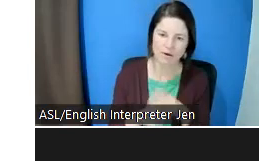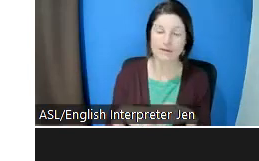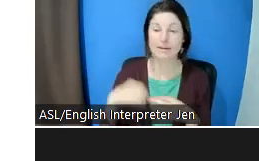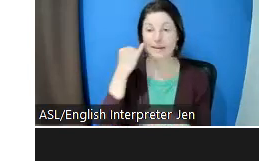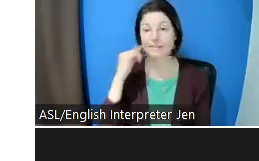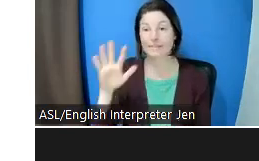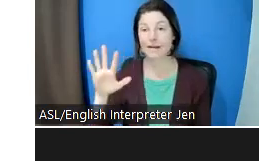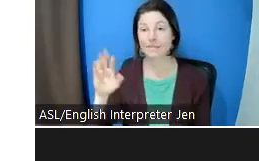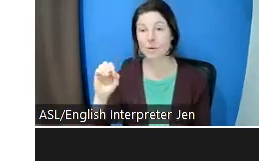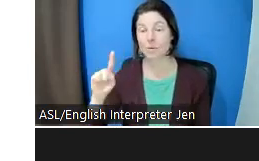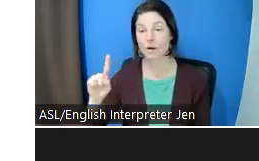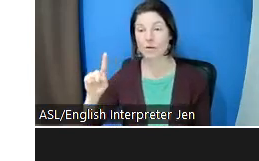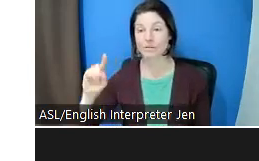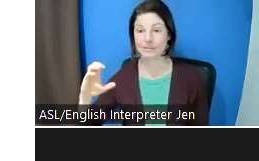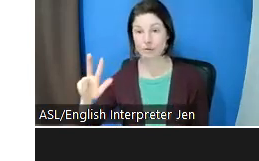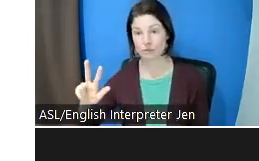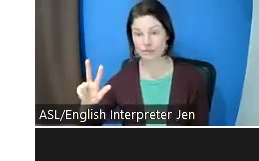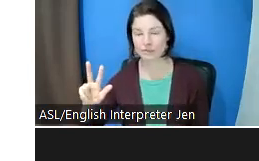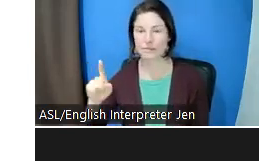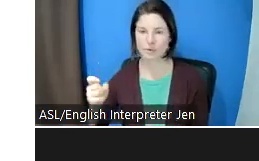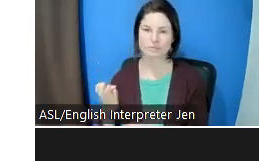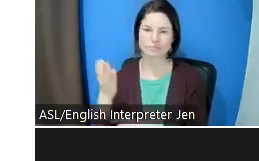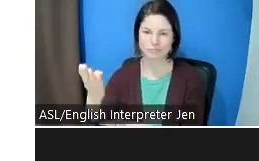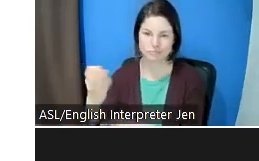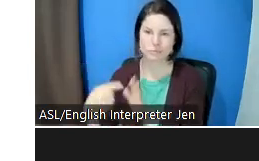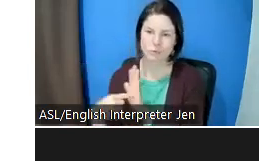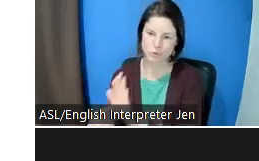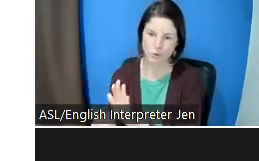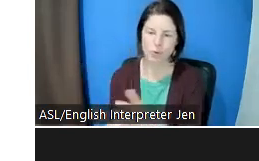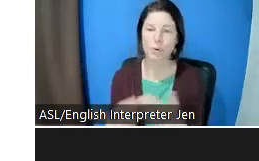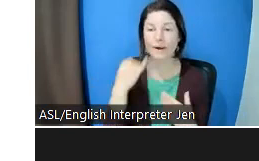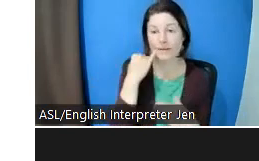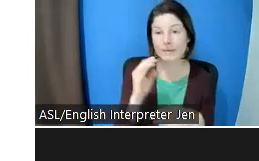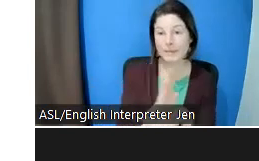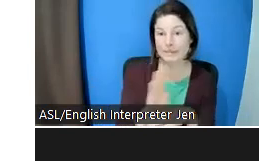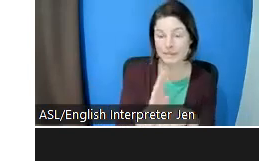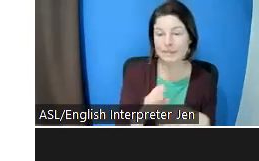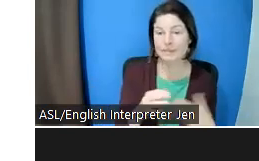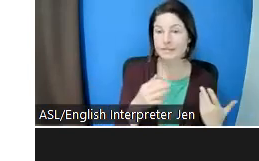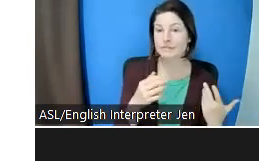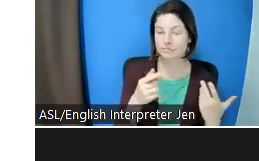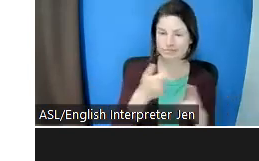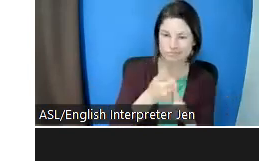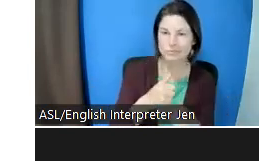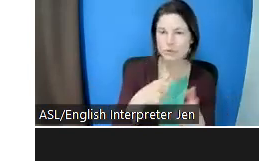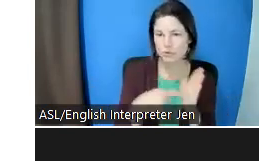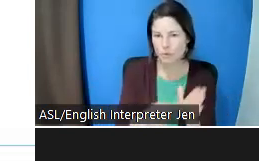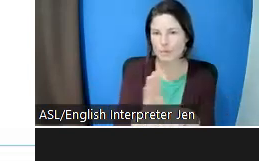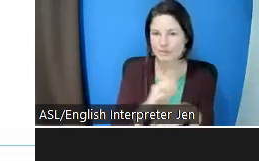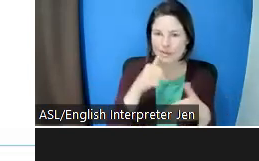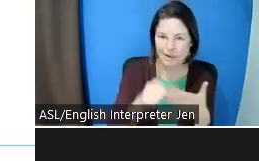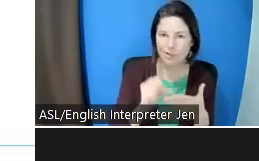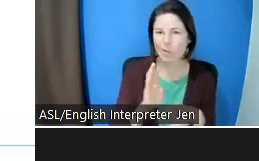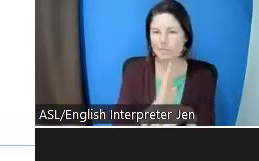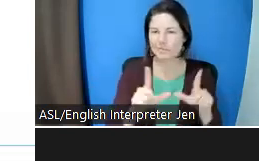501c3 and you are a business. We'll need that incorporation letter or business license.